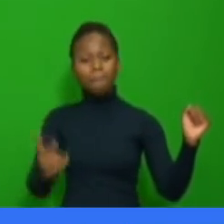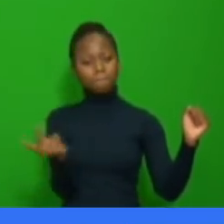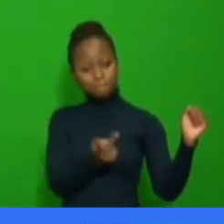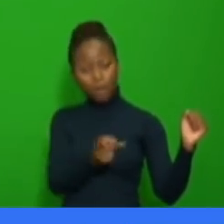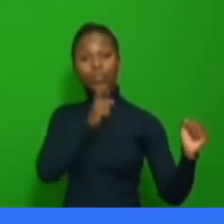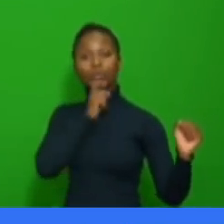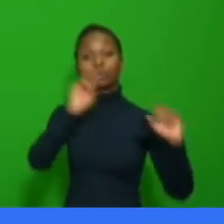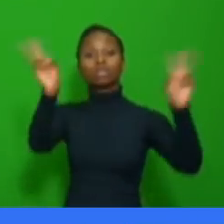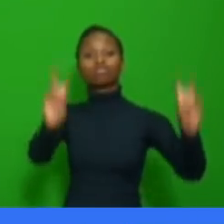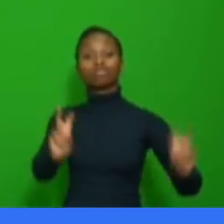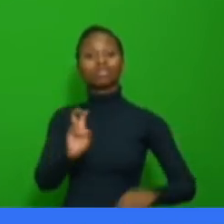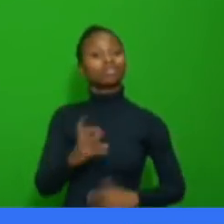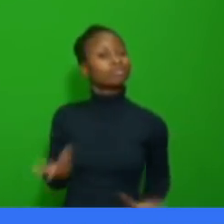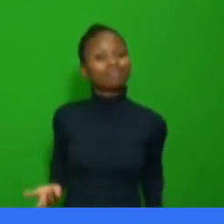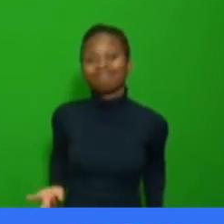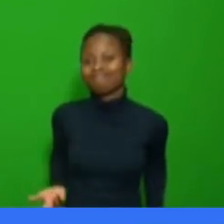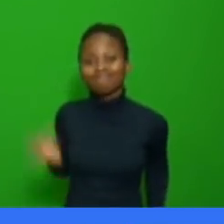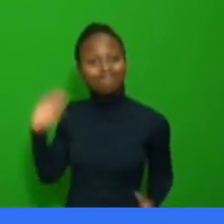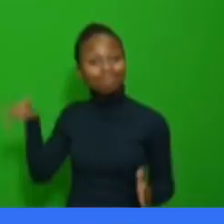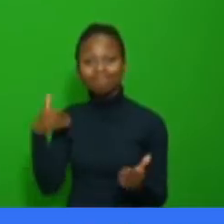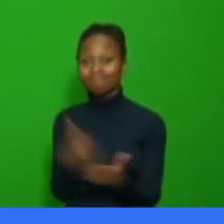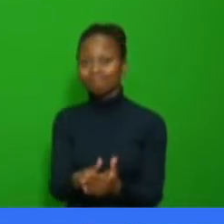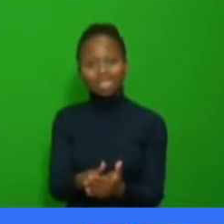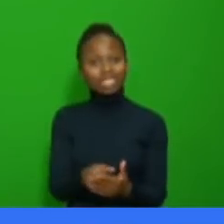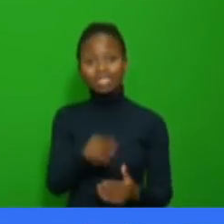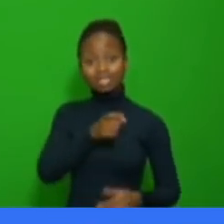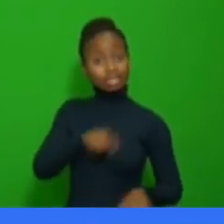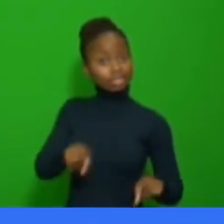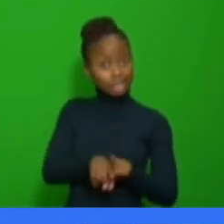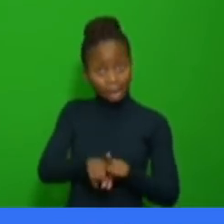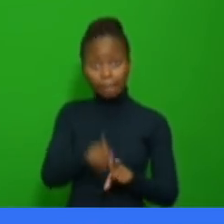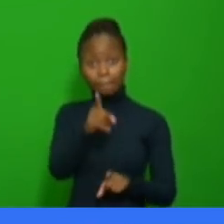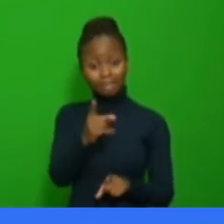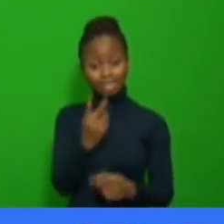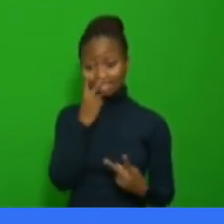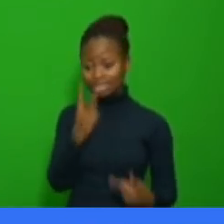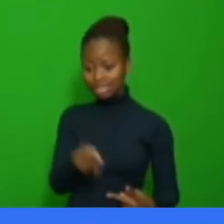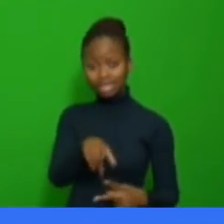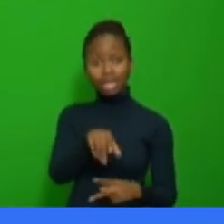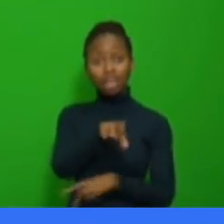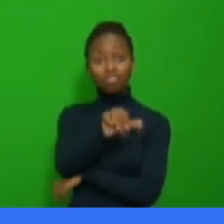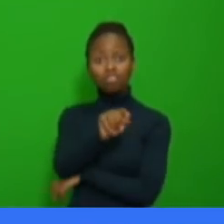intensive, and the figures that we have seen from the first quarter reflect that